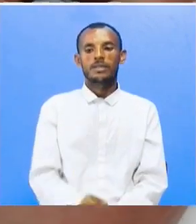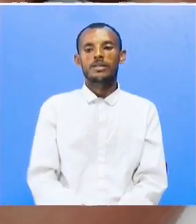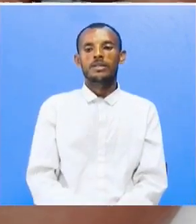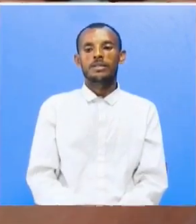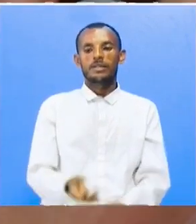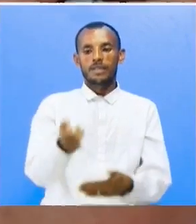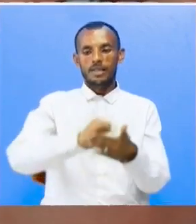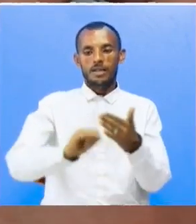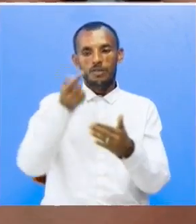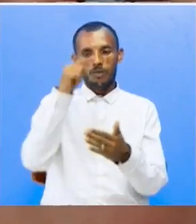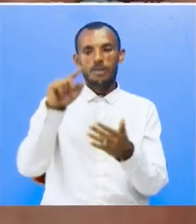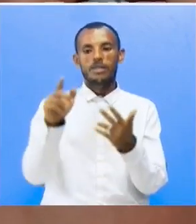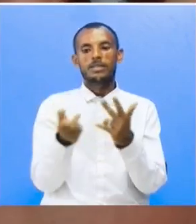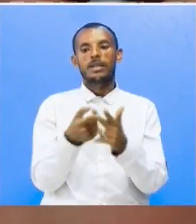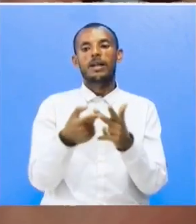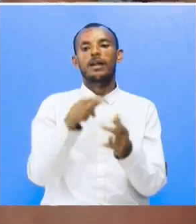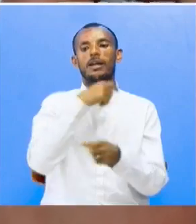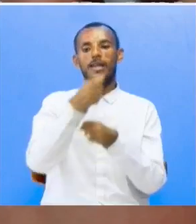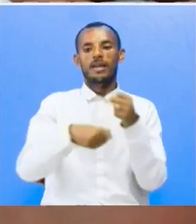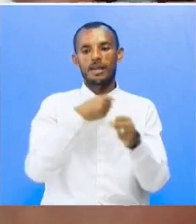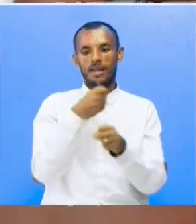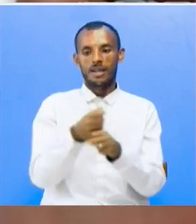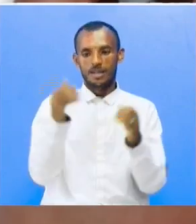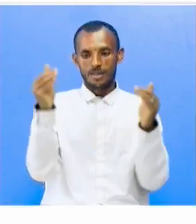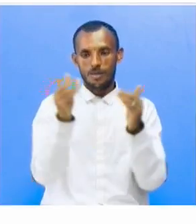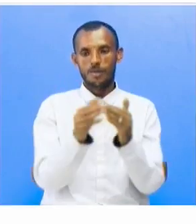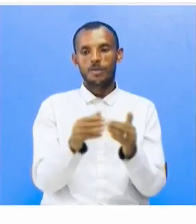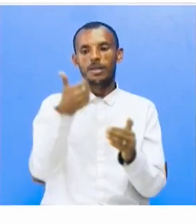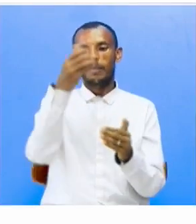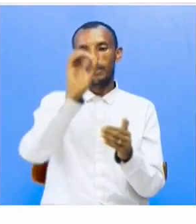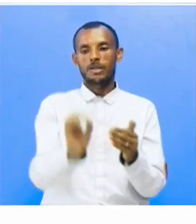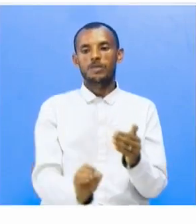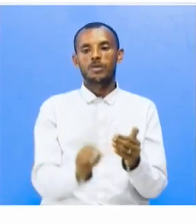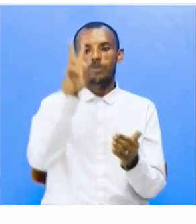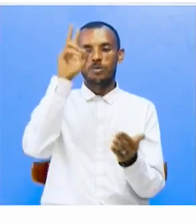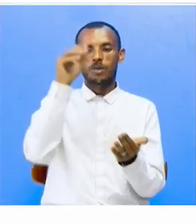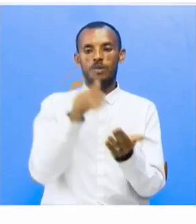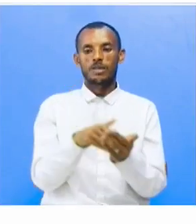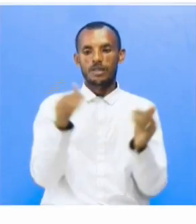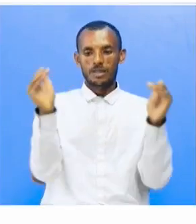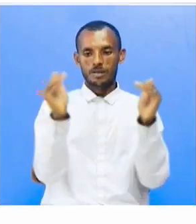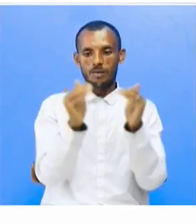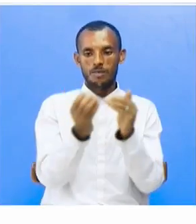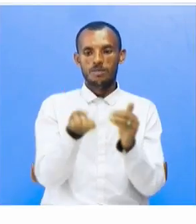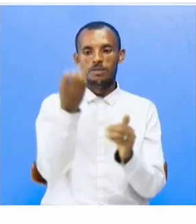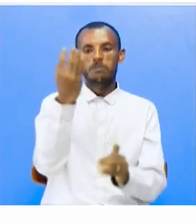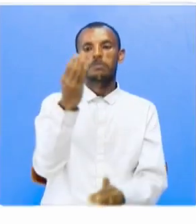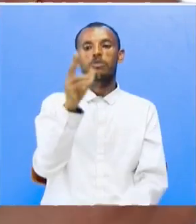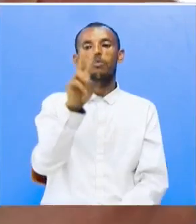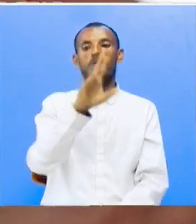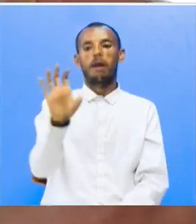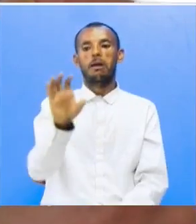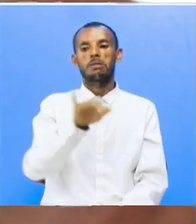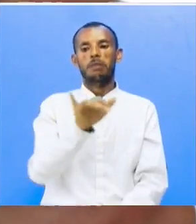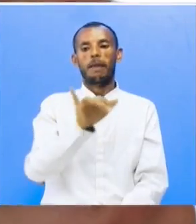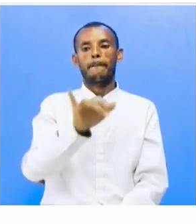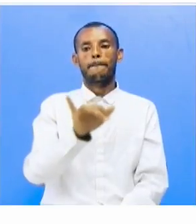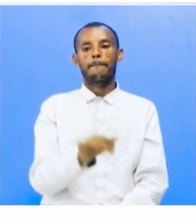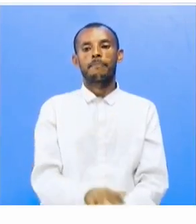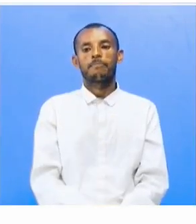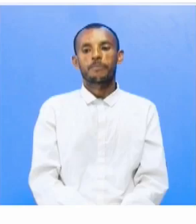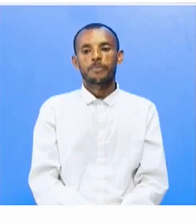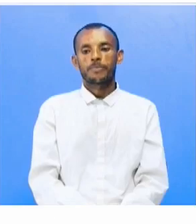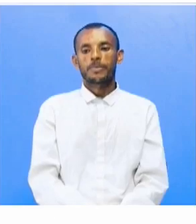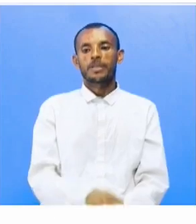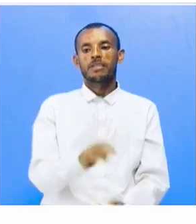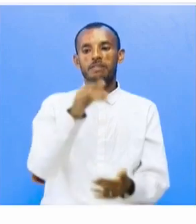interest for third year will be 10% of 2,000. It gives you 200, the same. So the interest throughout the year is the